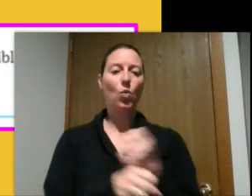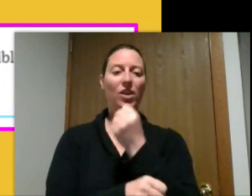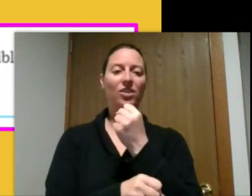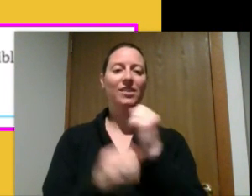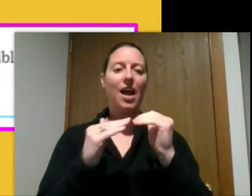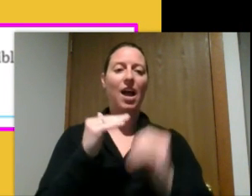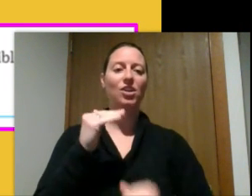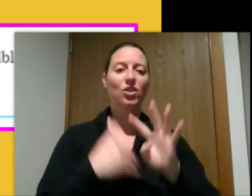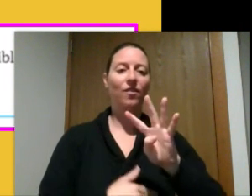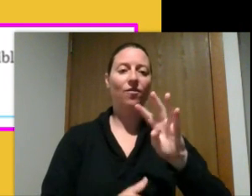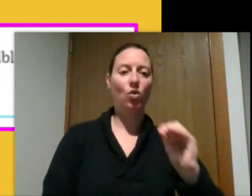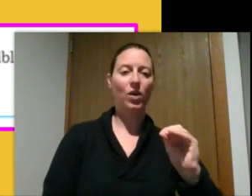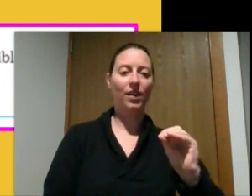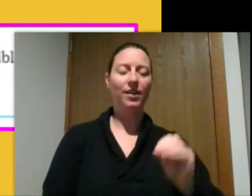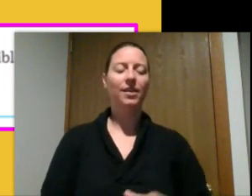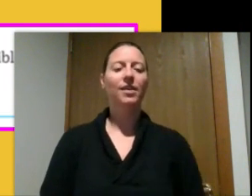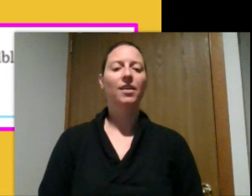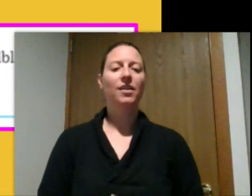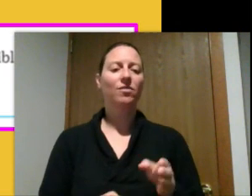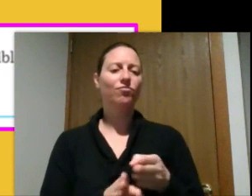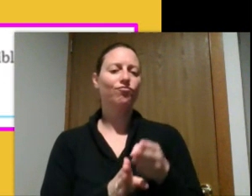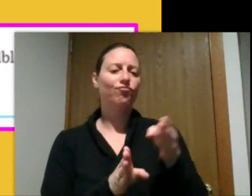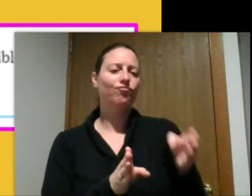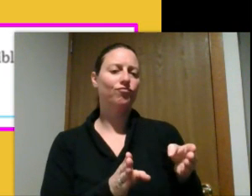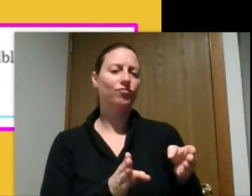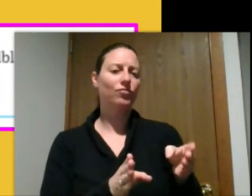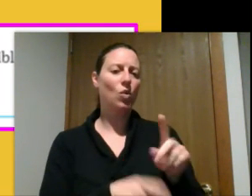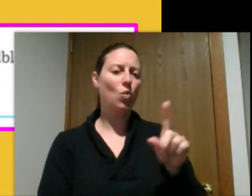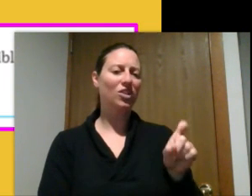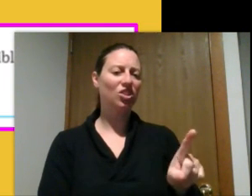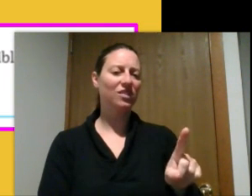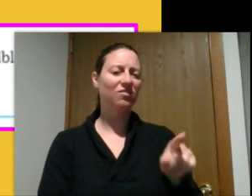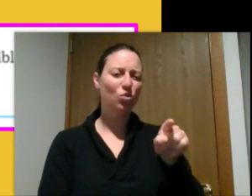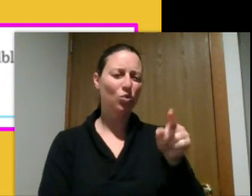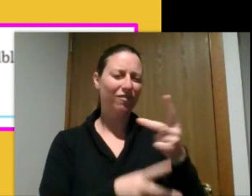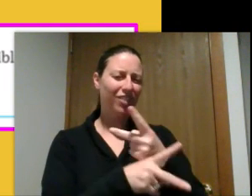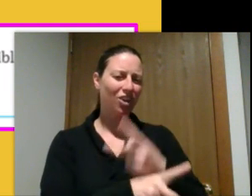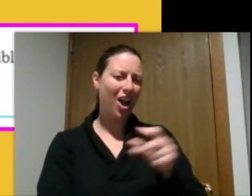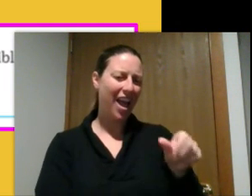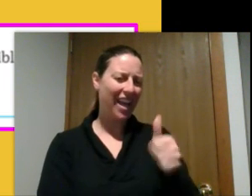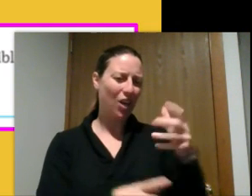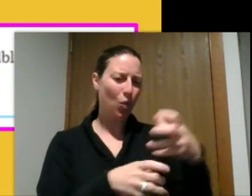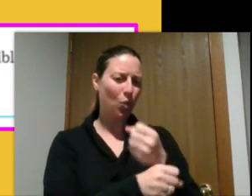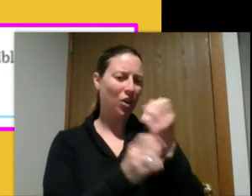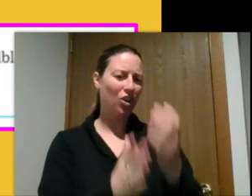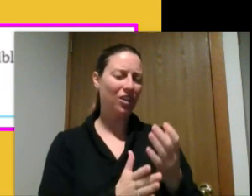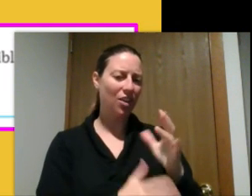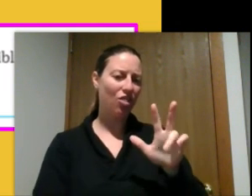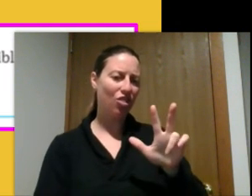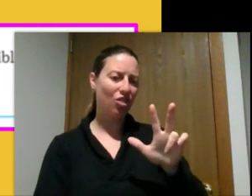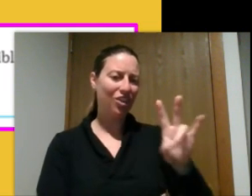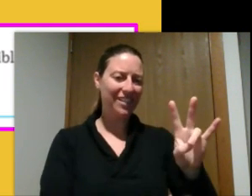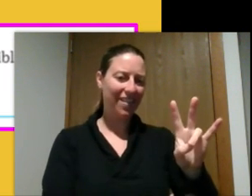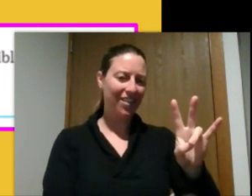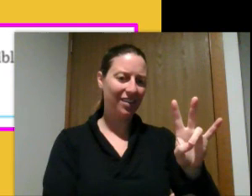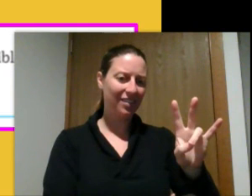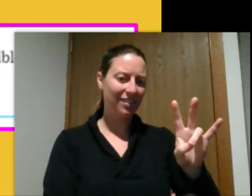Now the question to the right says, can you figure out if any of the winners were 37 years